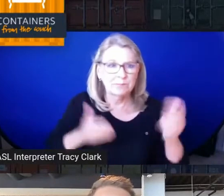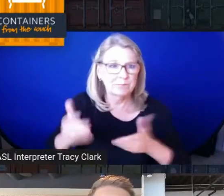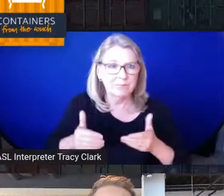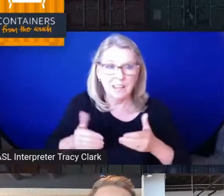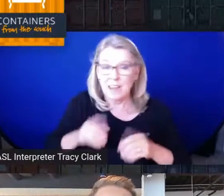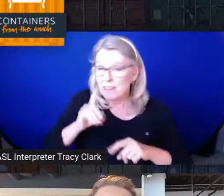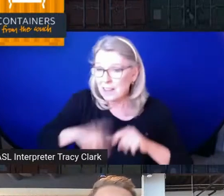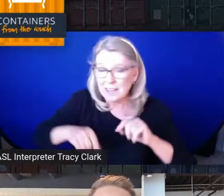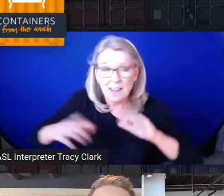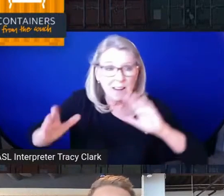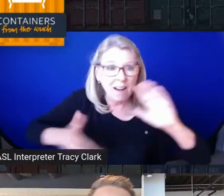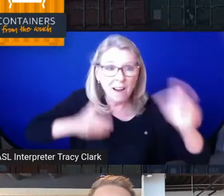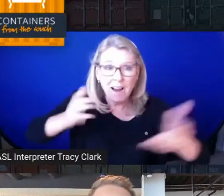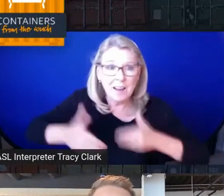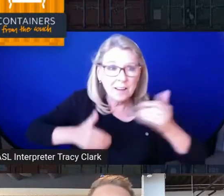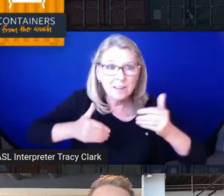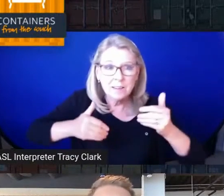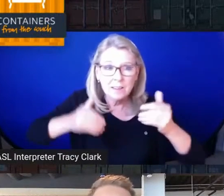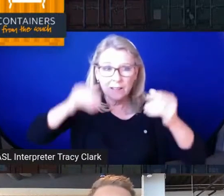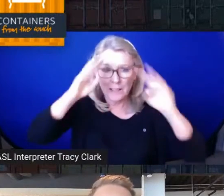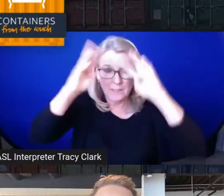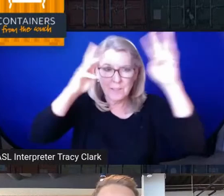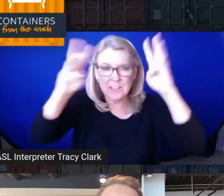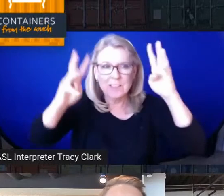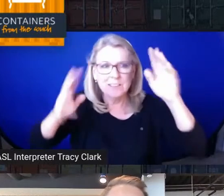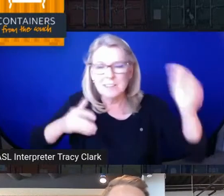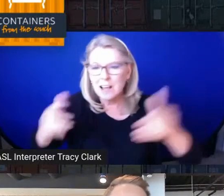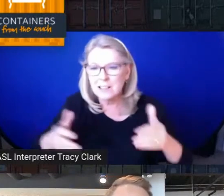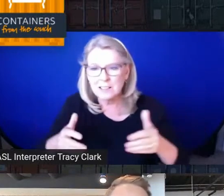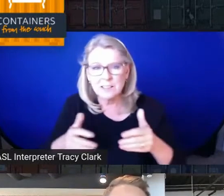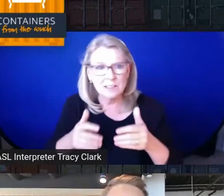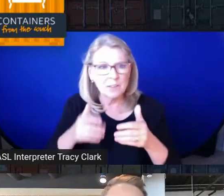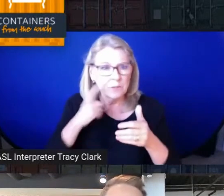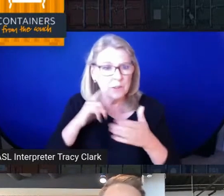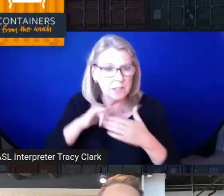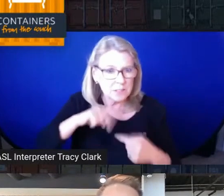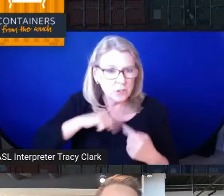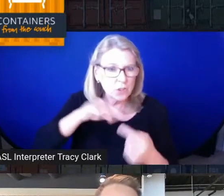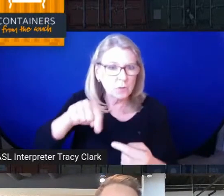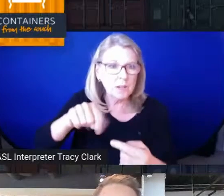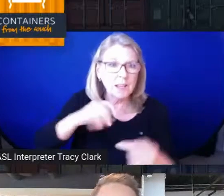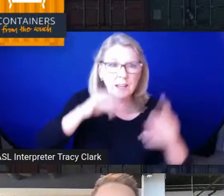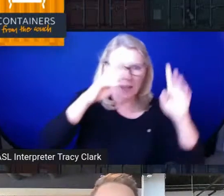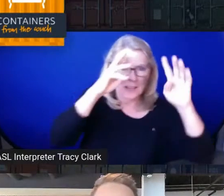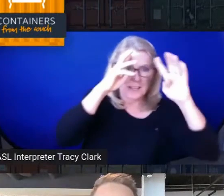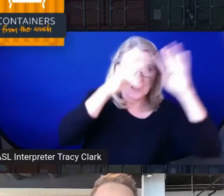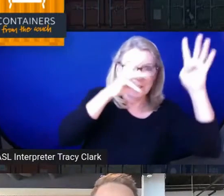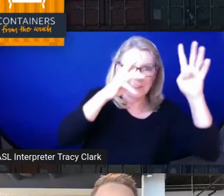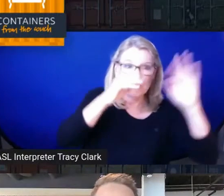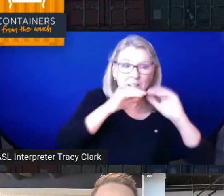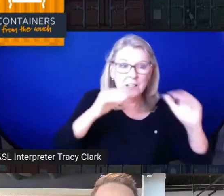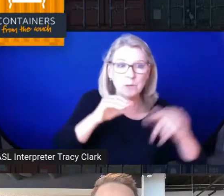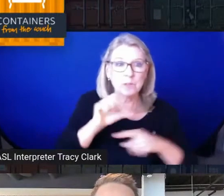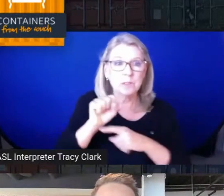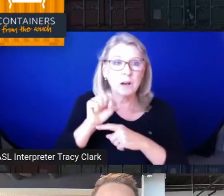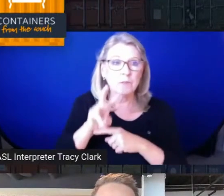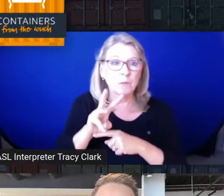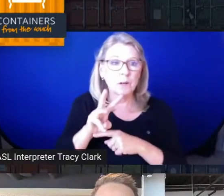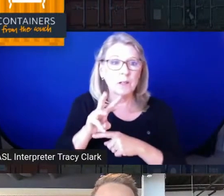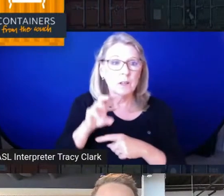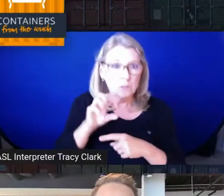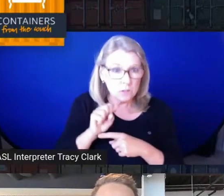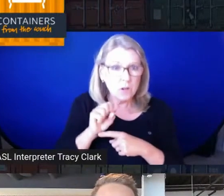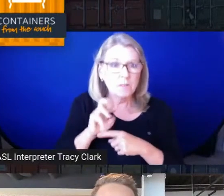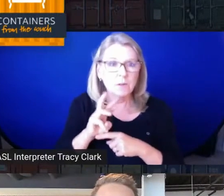I think there was a great keynote at reInvent a couple of years ago, which was kind of like innovation equals software and software equals cloud, right? And it, you know, to